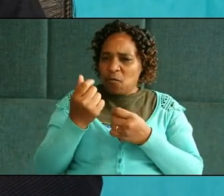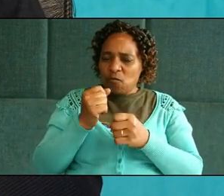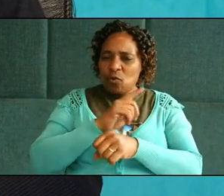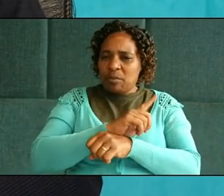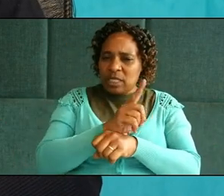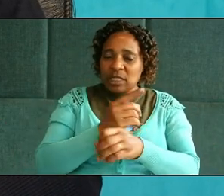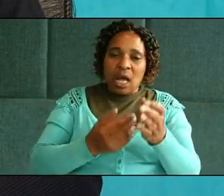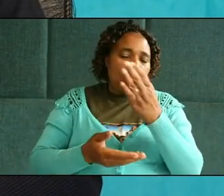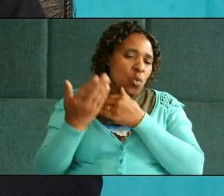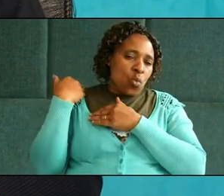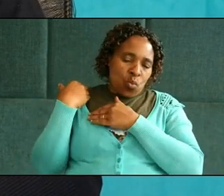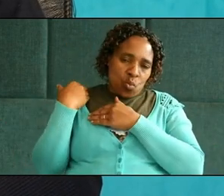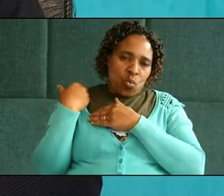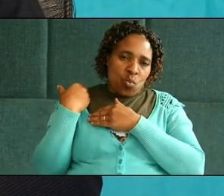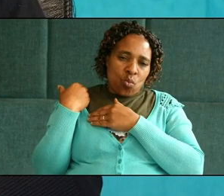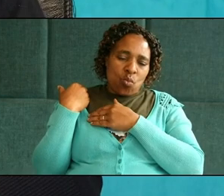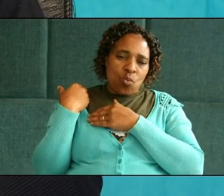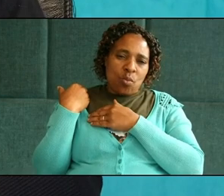ago,